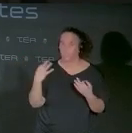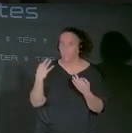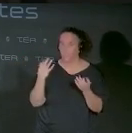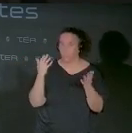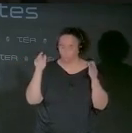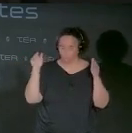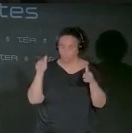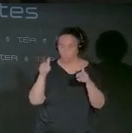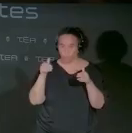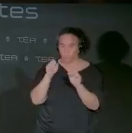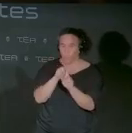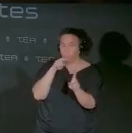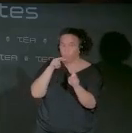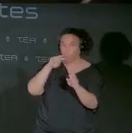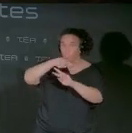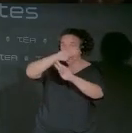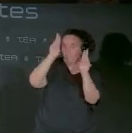the moment.